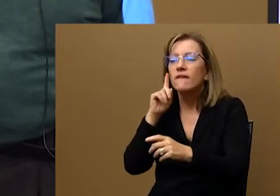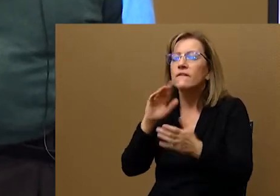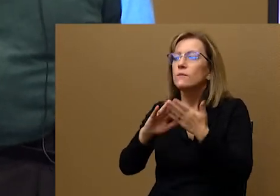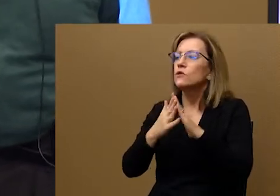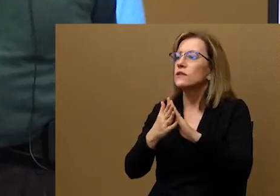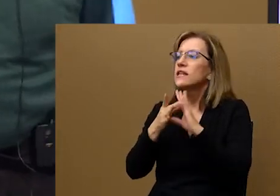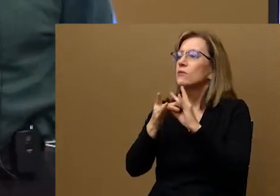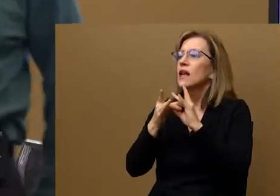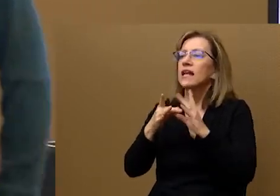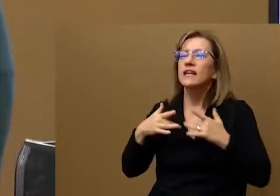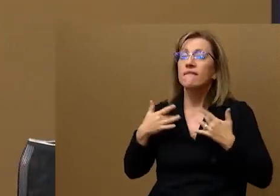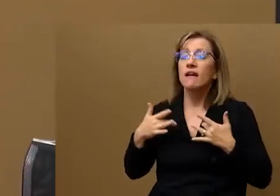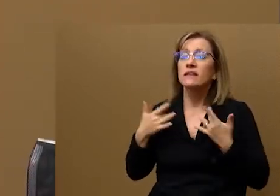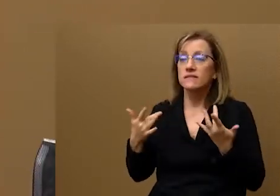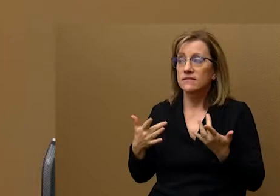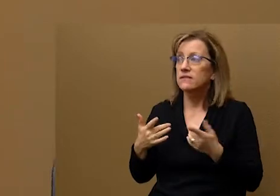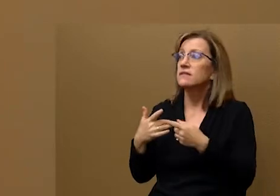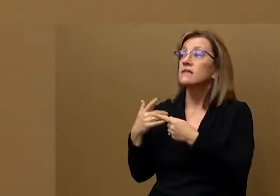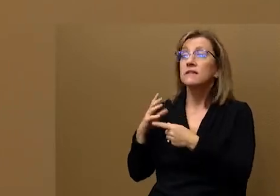community events.